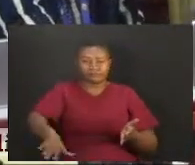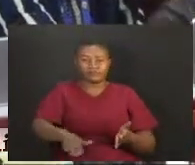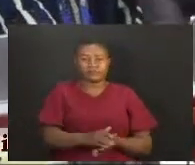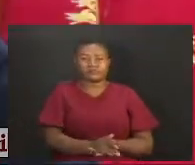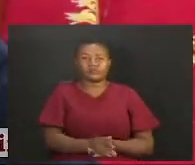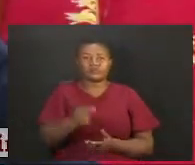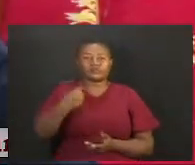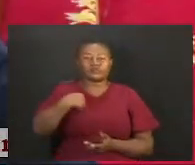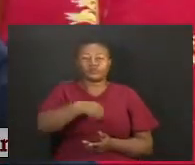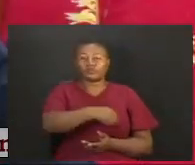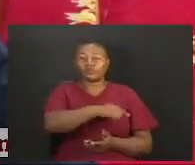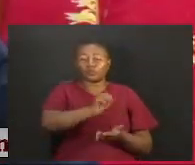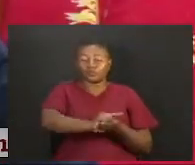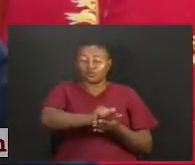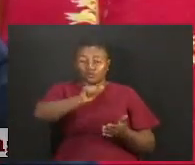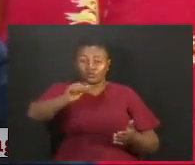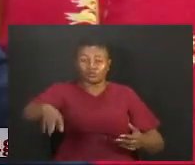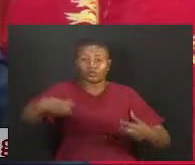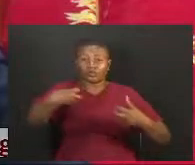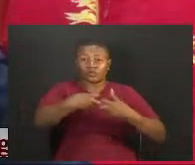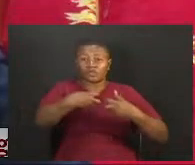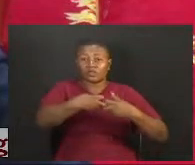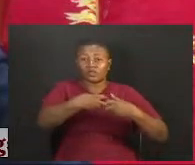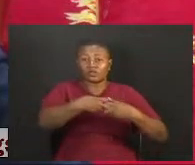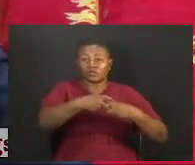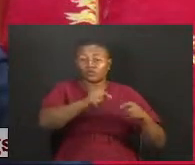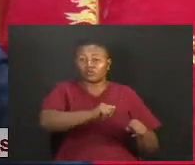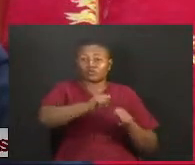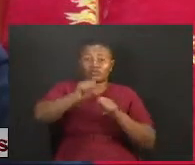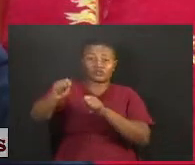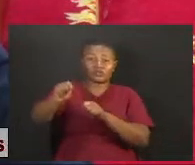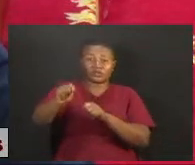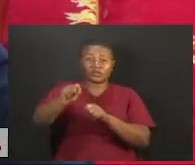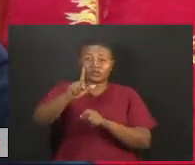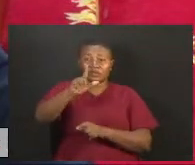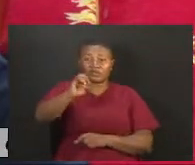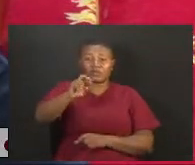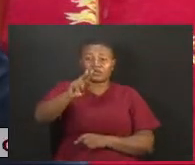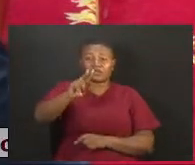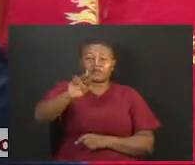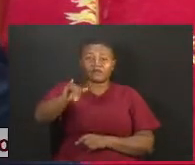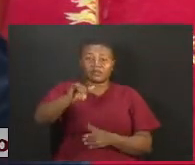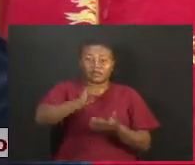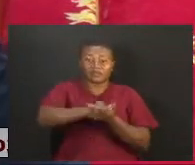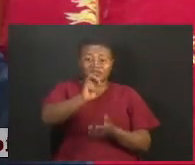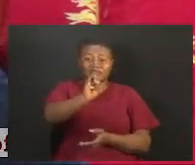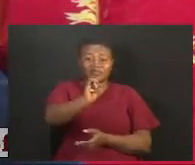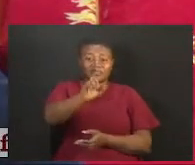we will abolish the electronic transfer levy, e-levy, of 1%.